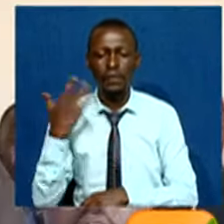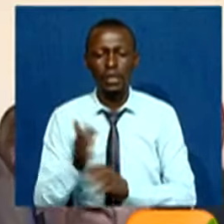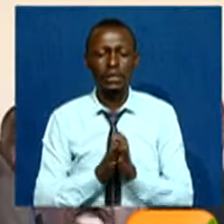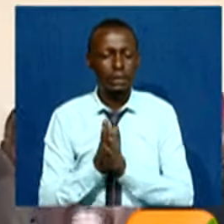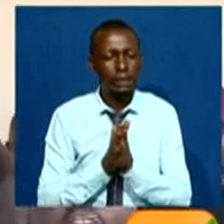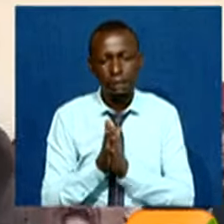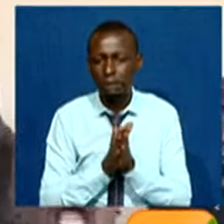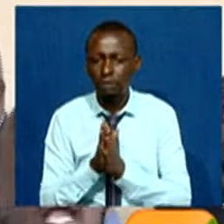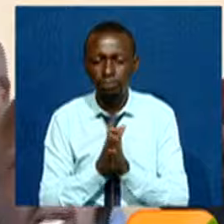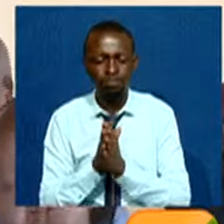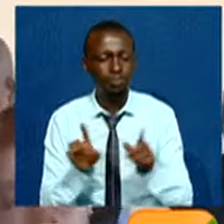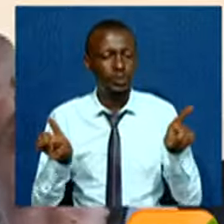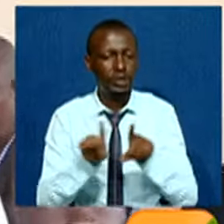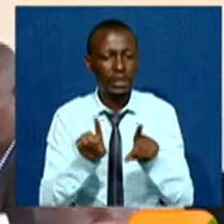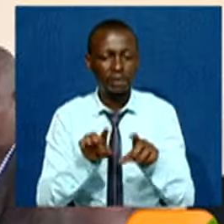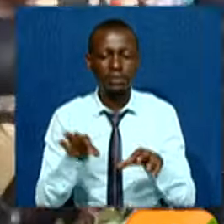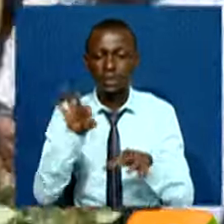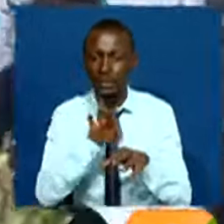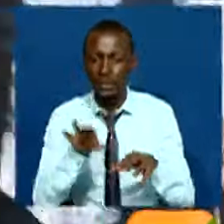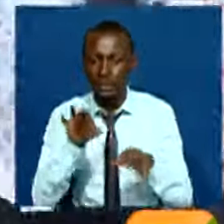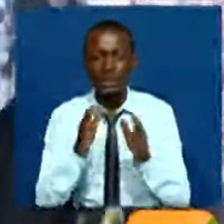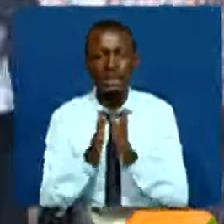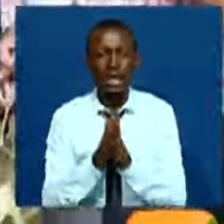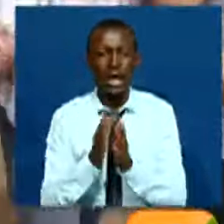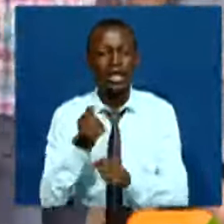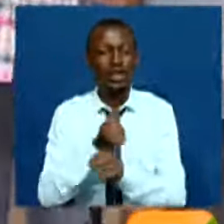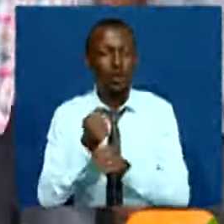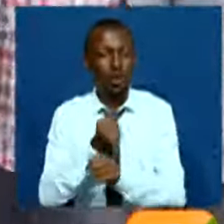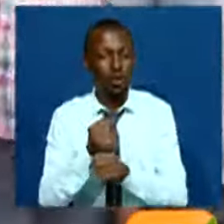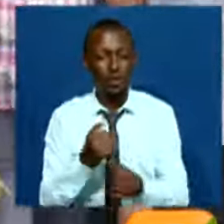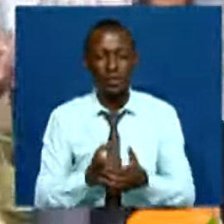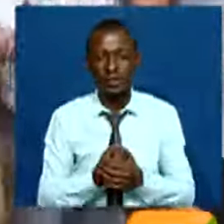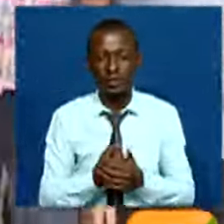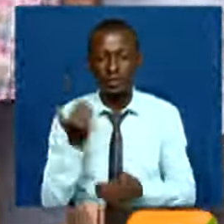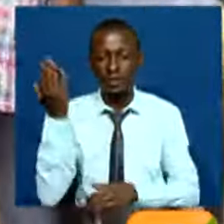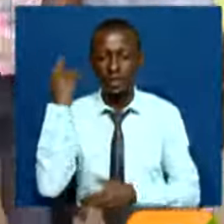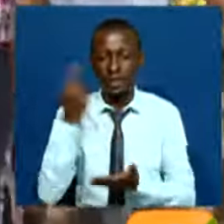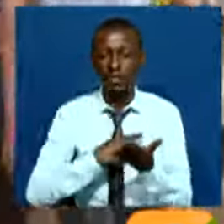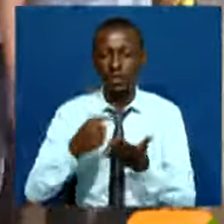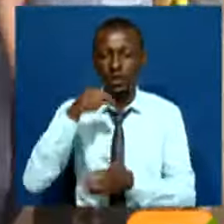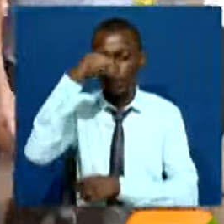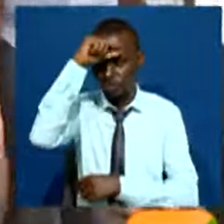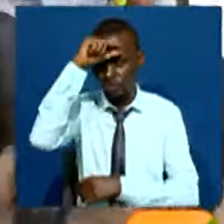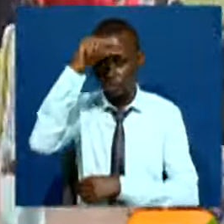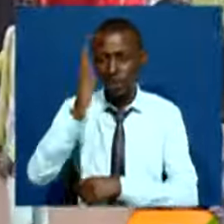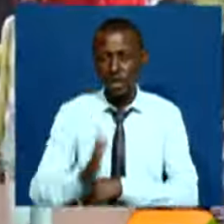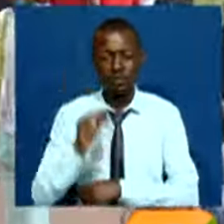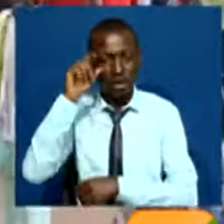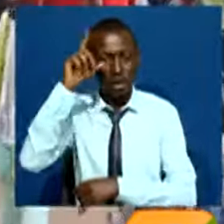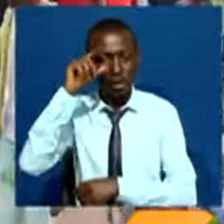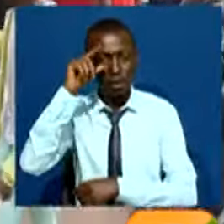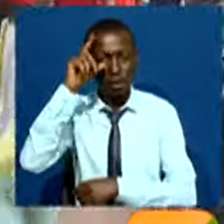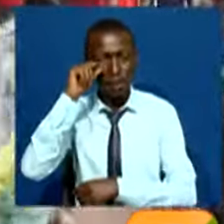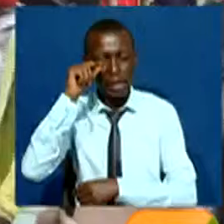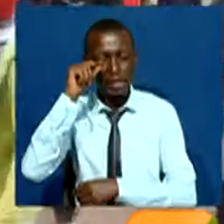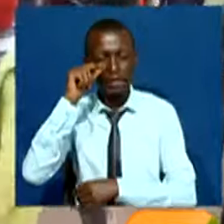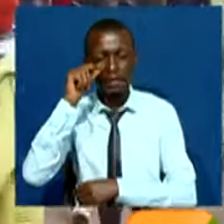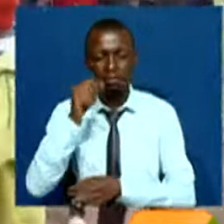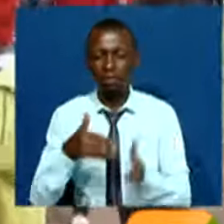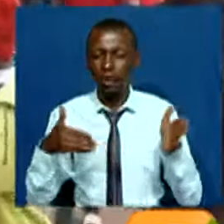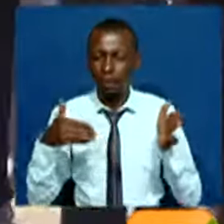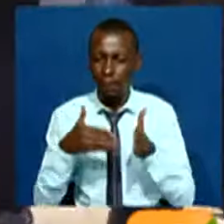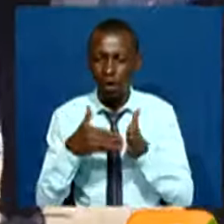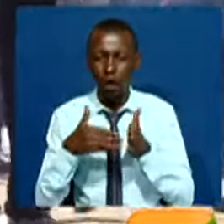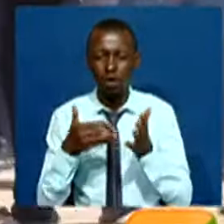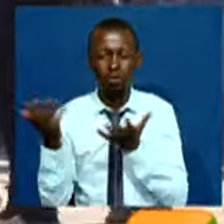chai. Last week Mombasa Governor Abdul Swamad Sharif Nasir banned the entry, transportation, sale and